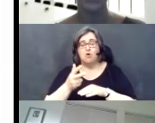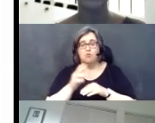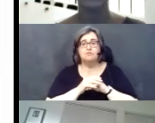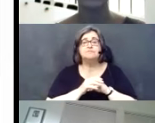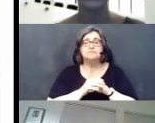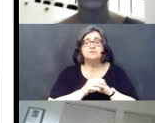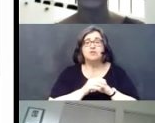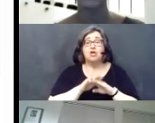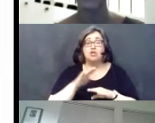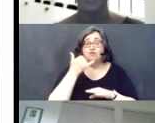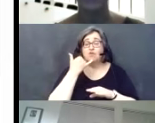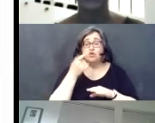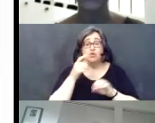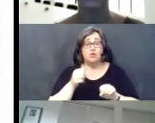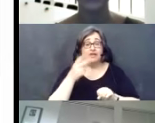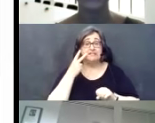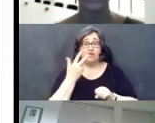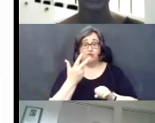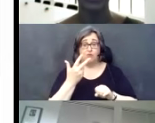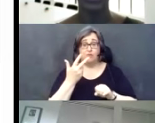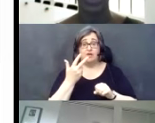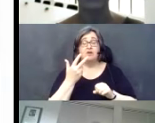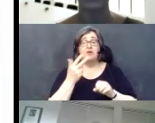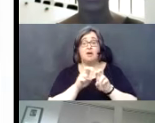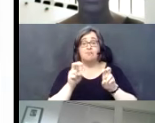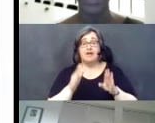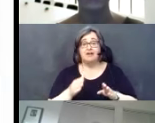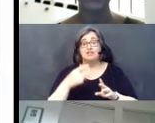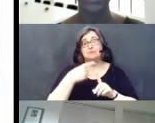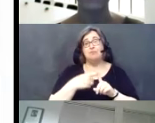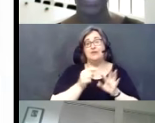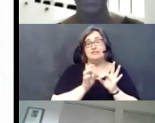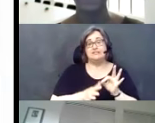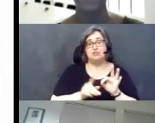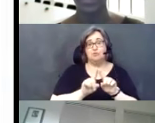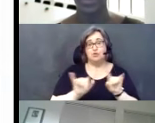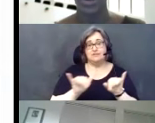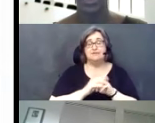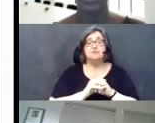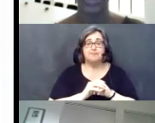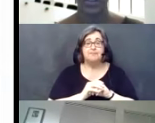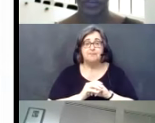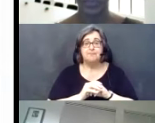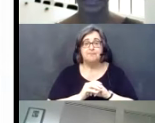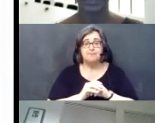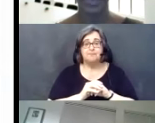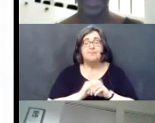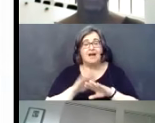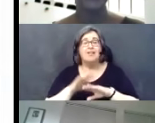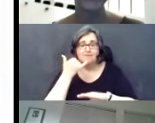phone, you will only be able to see 3 panelists plus the interpreter on the screen at the same time on your